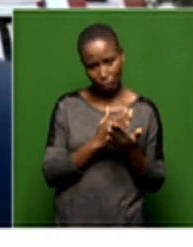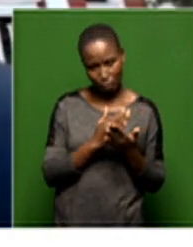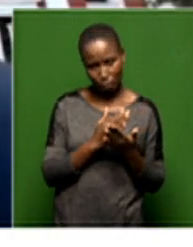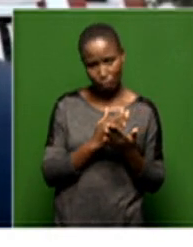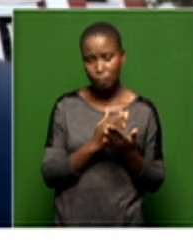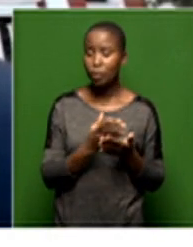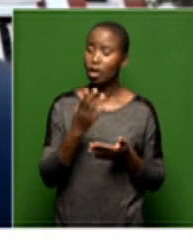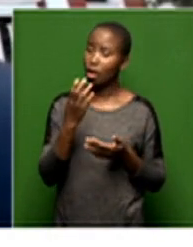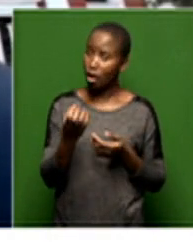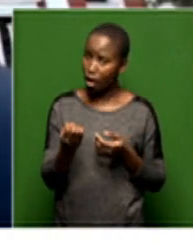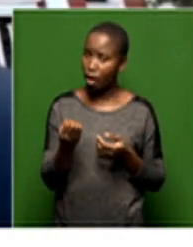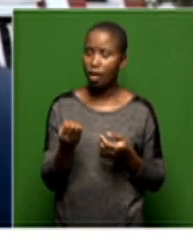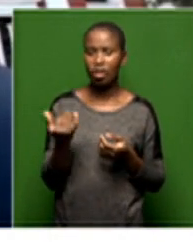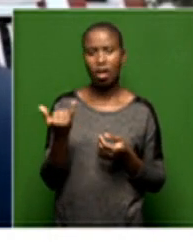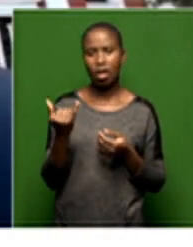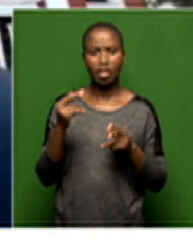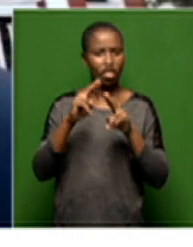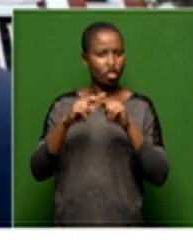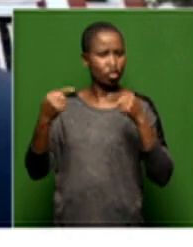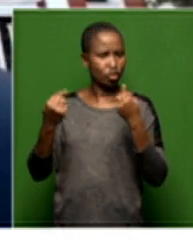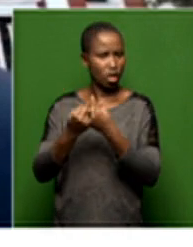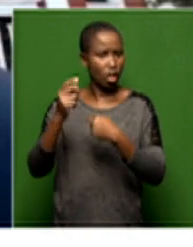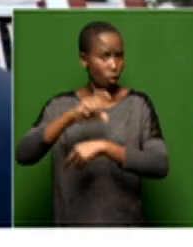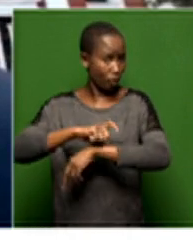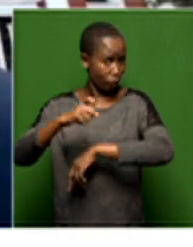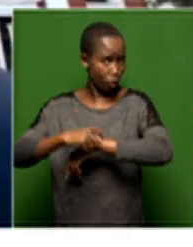bodies which, like the National Conference, which becomes